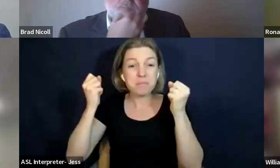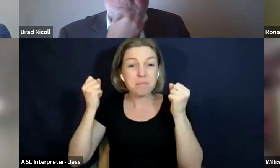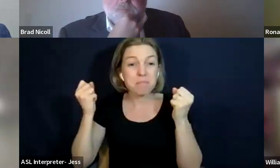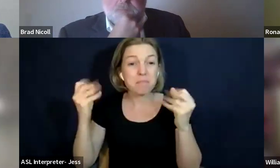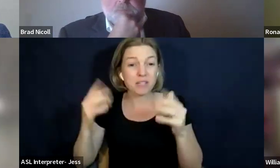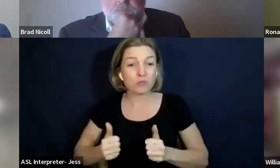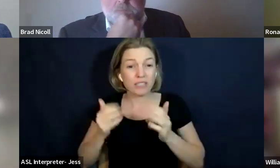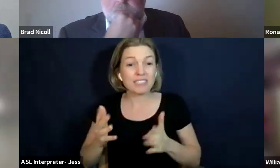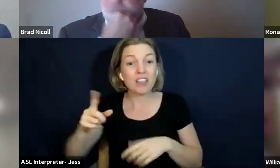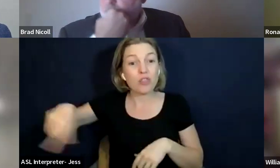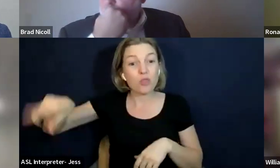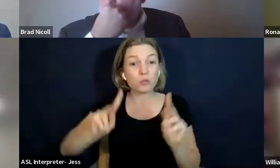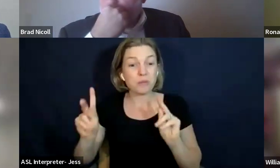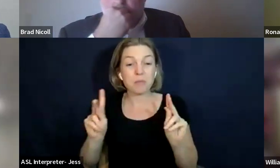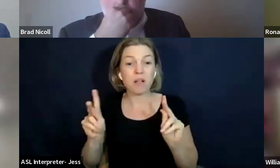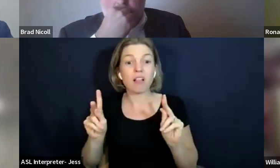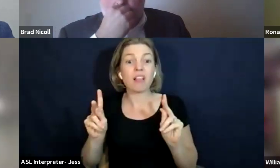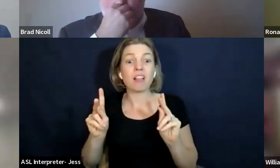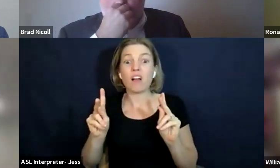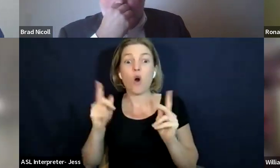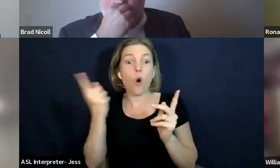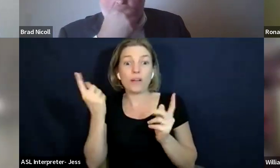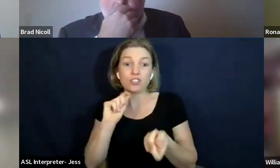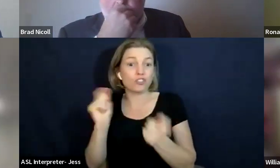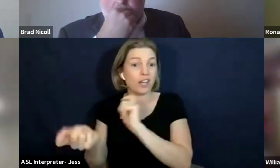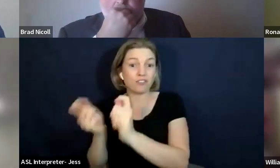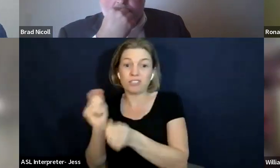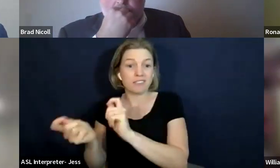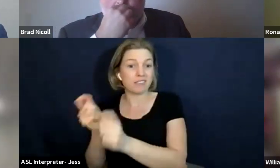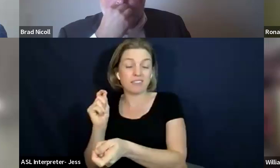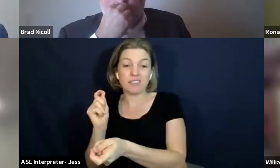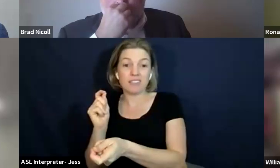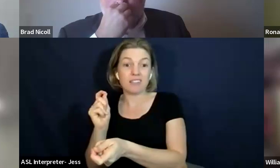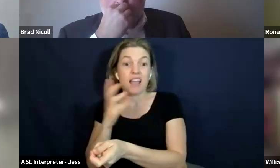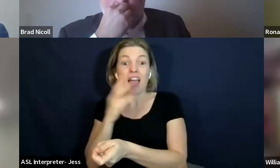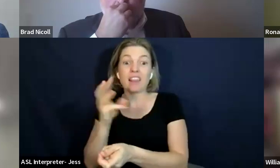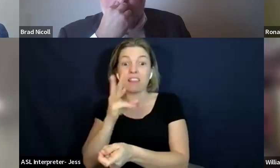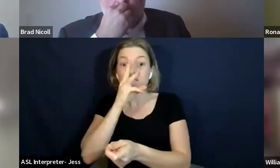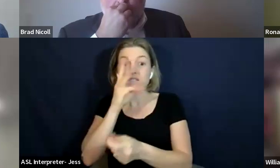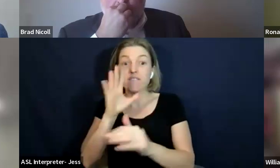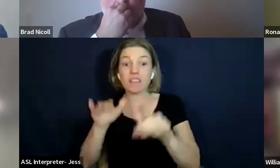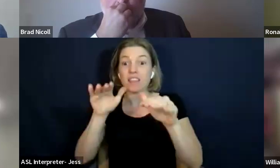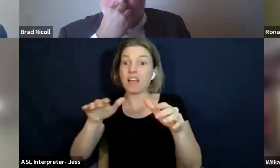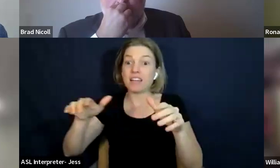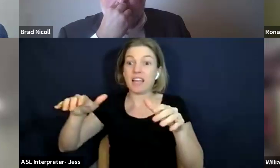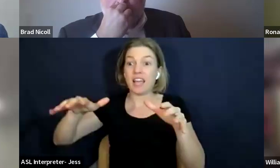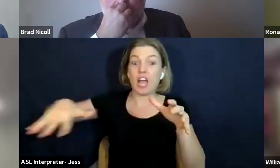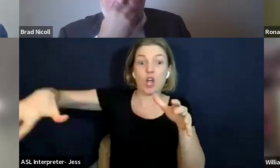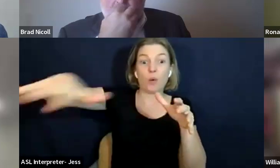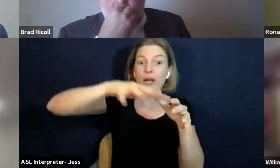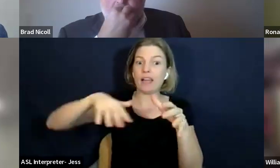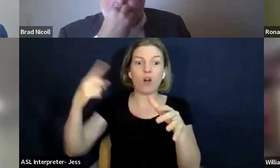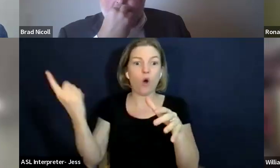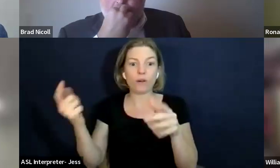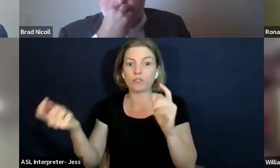that population is not static, and neither is the floodplain delineation itself.